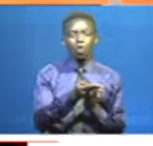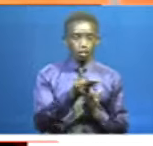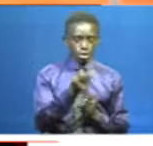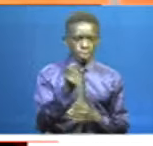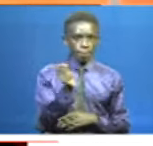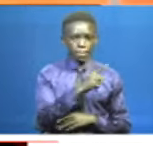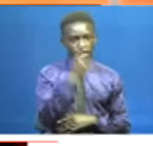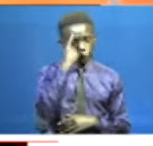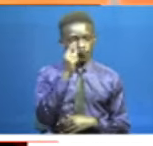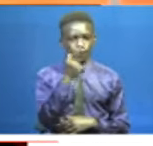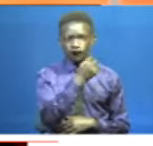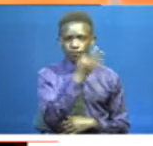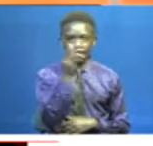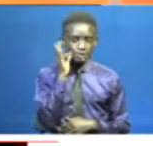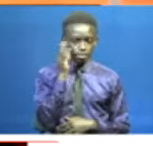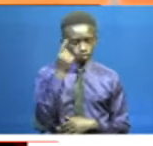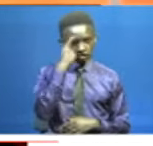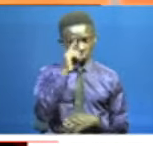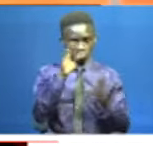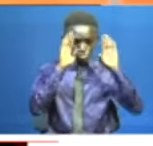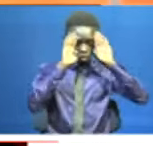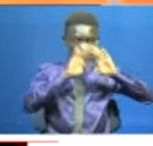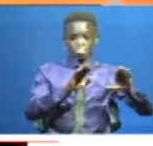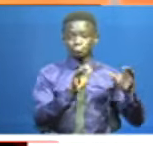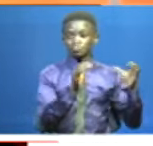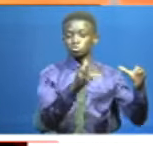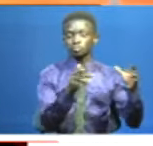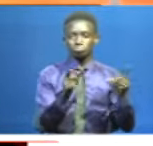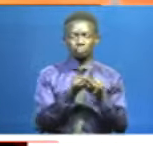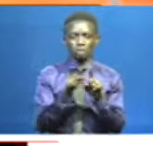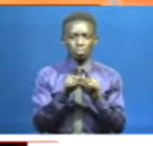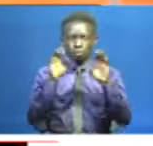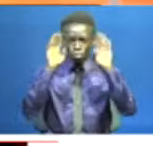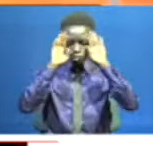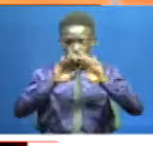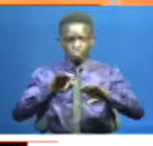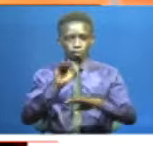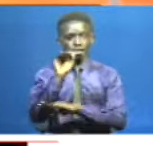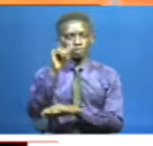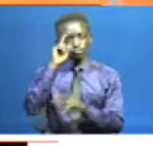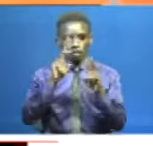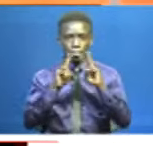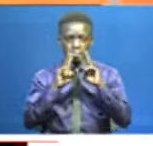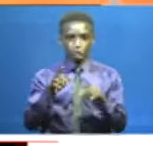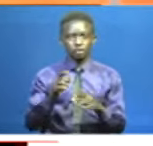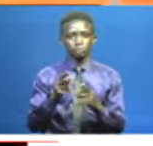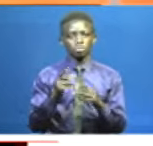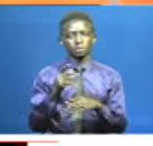Ramadan. Muslims at KBC called for peace during this season.